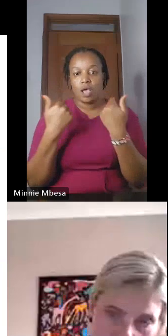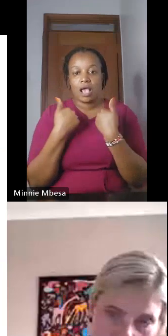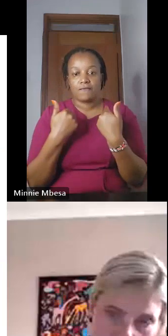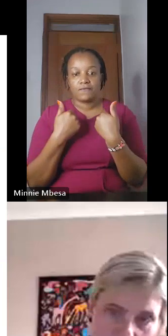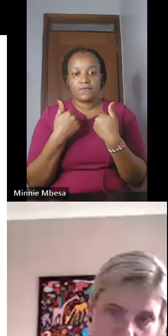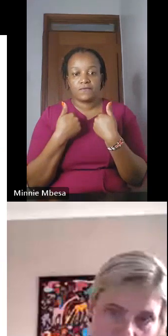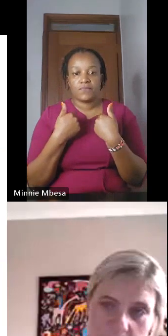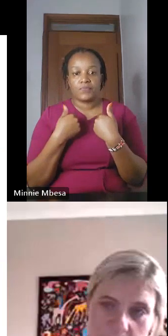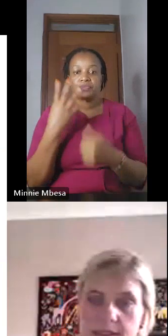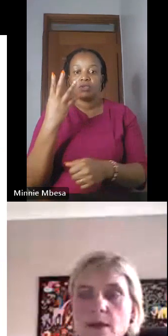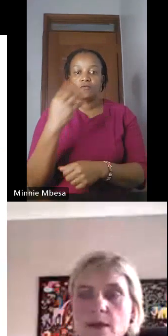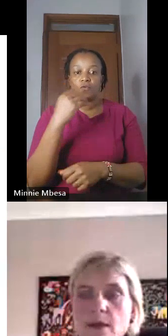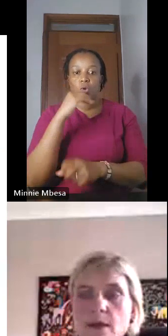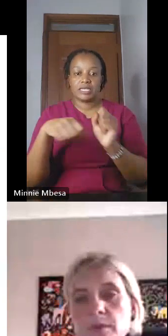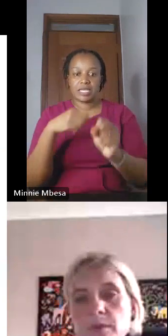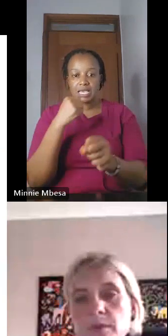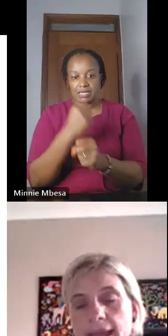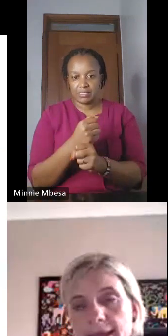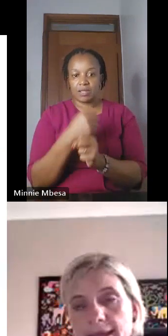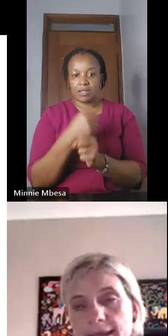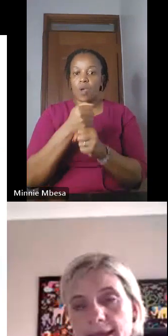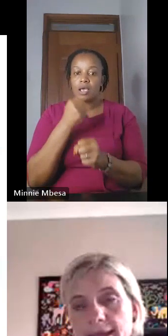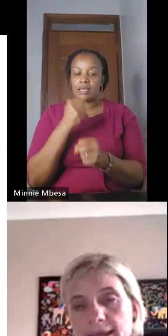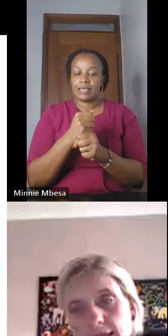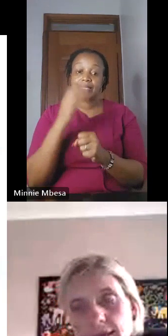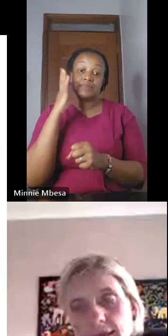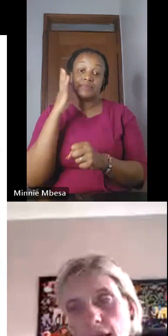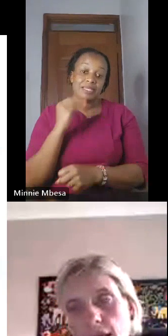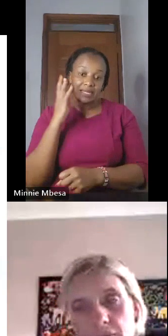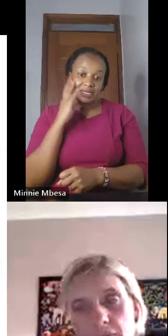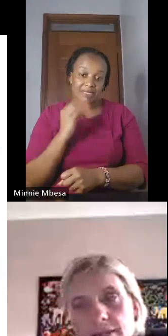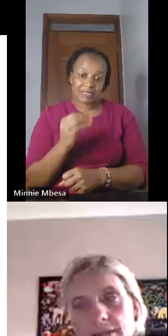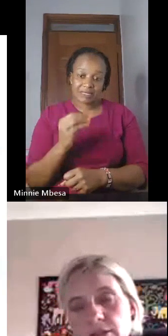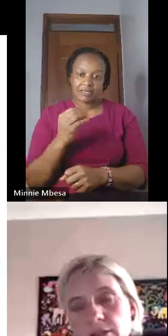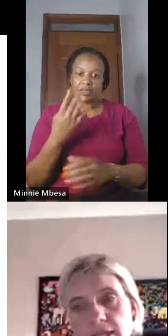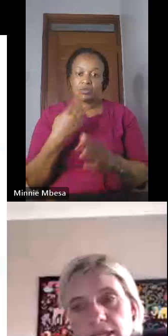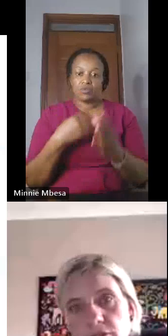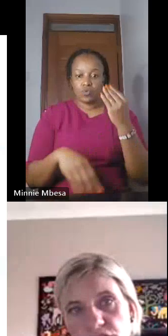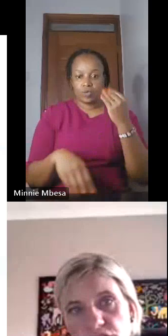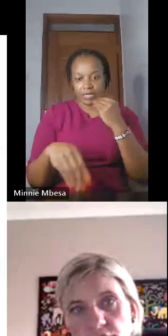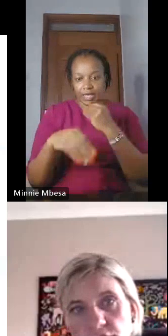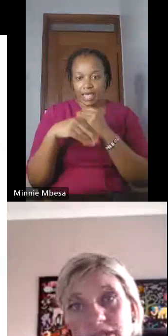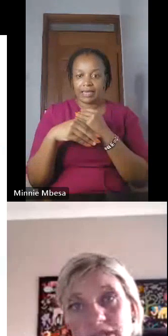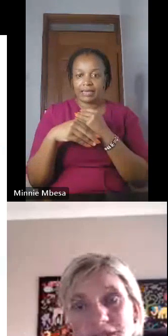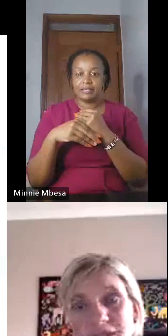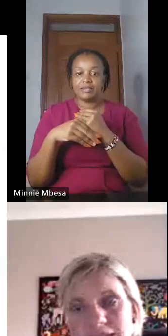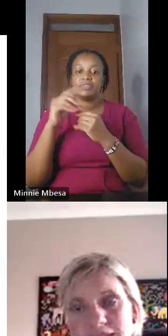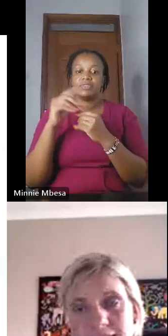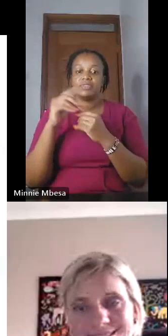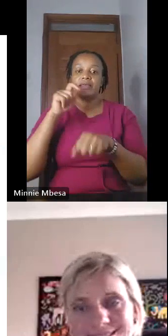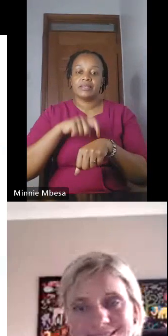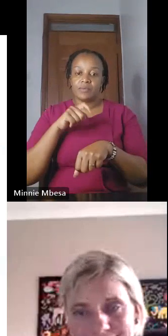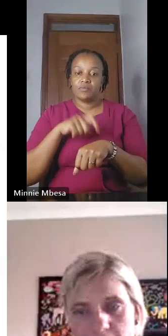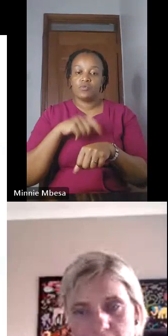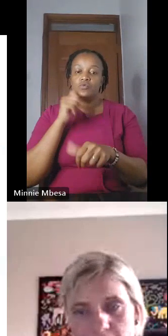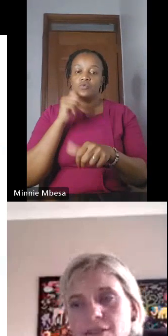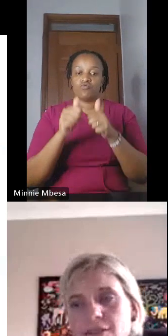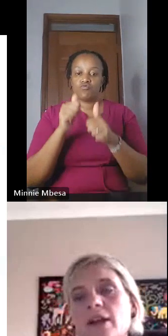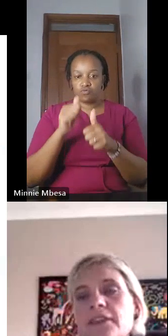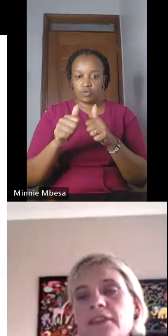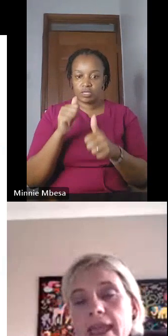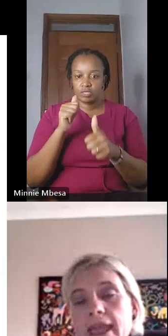work experience, right? We will add Yeah. in the time up until you get to January